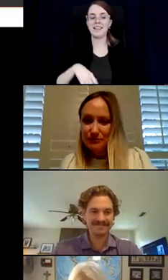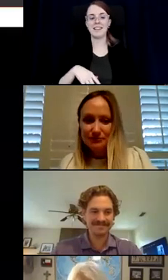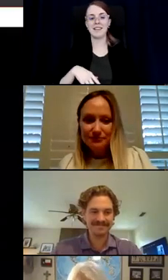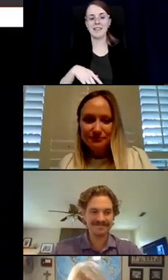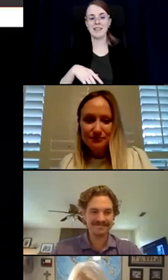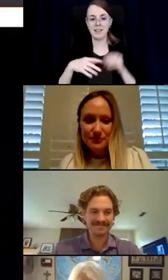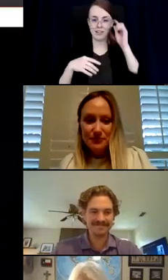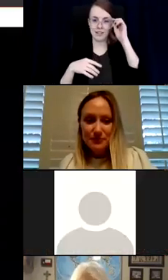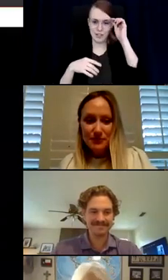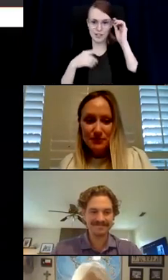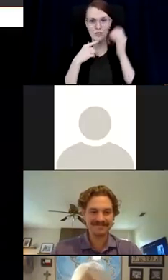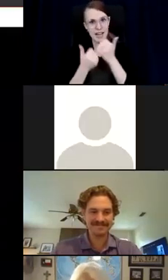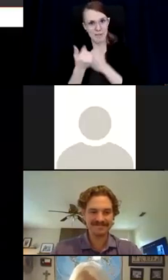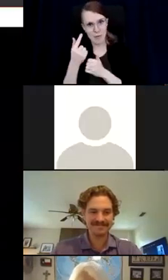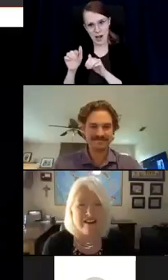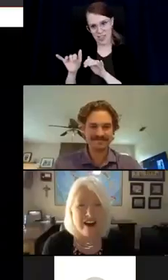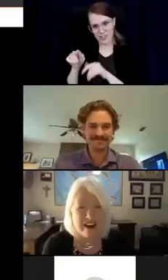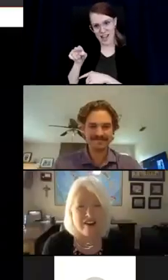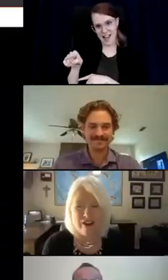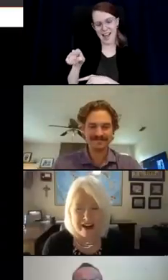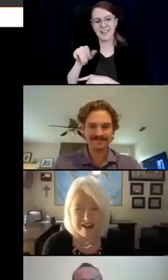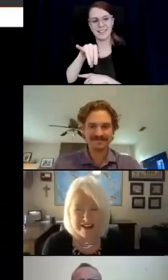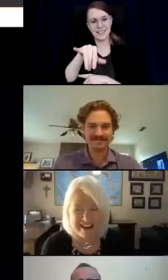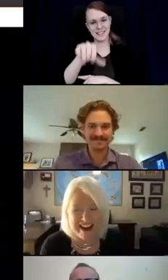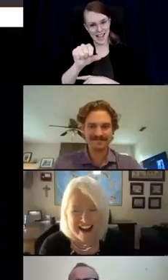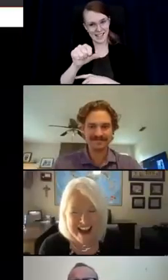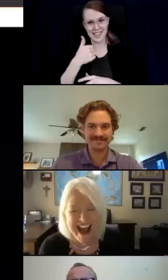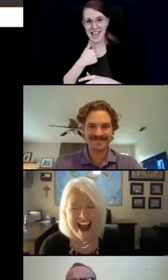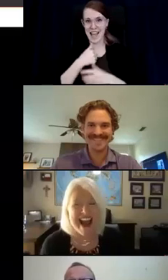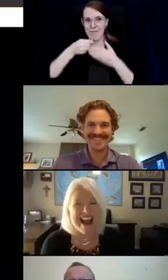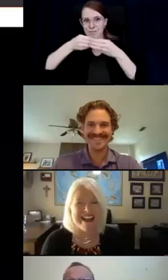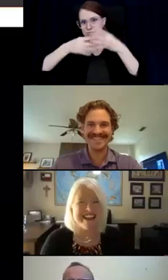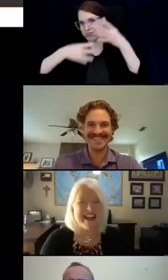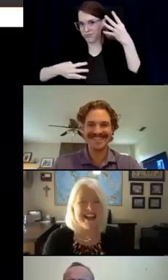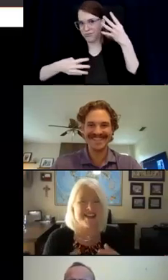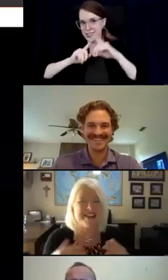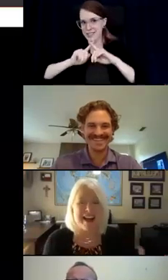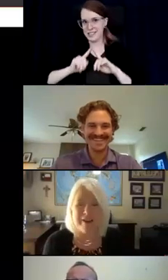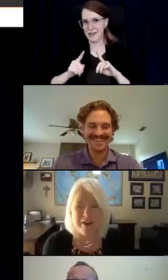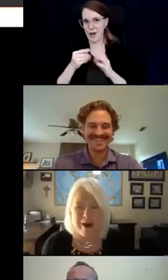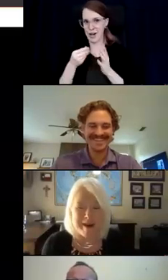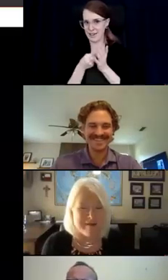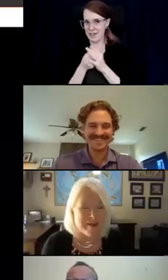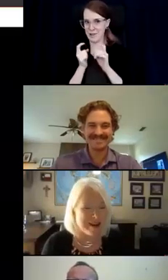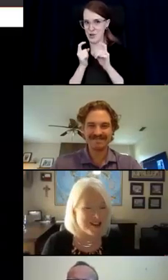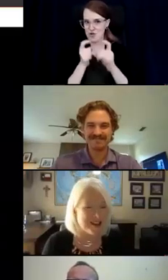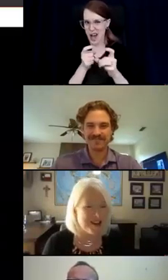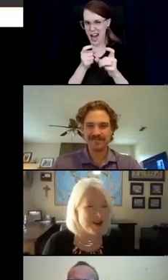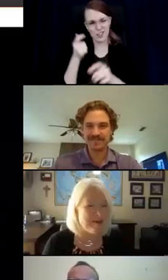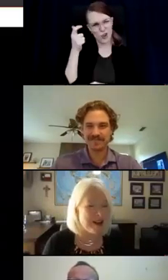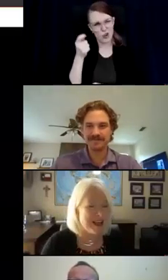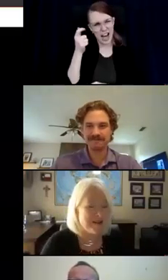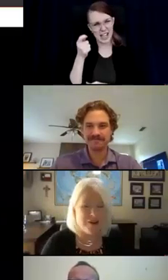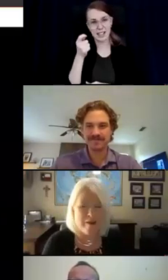is making note in the chat, yes, there are a lot of grants and it's a lot of overwhelming information.